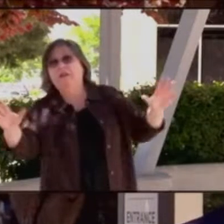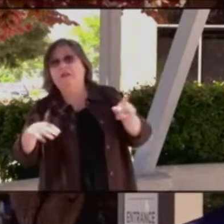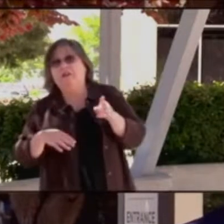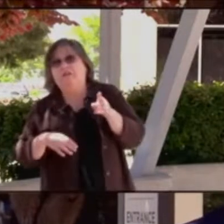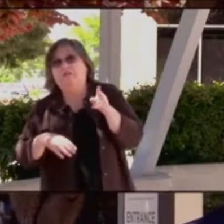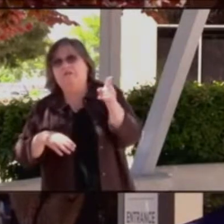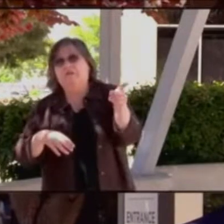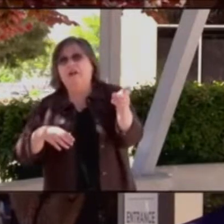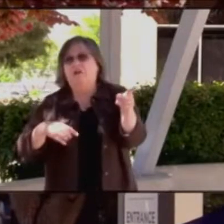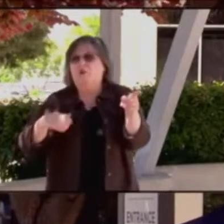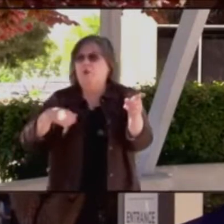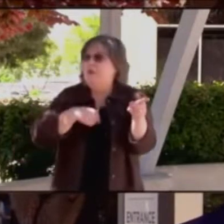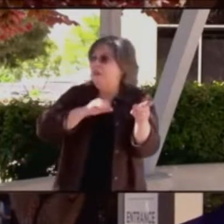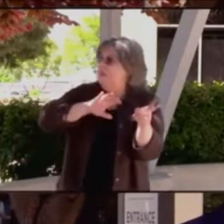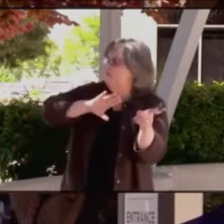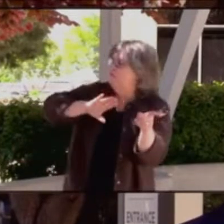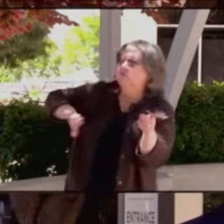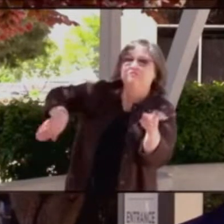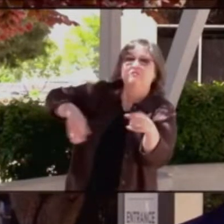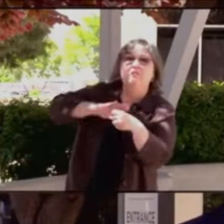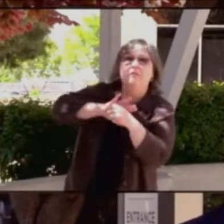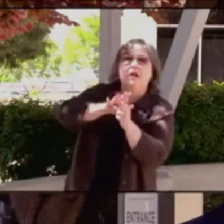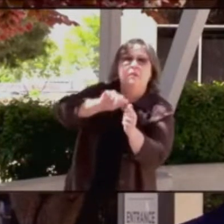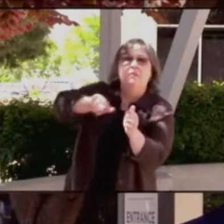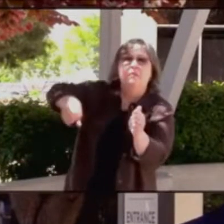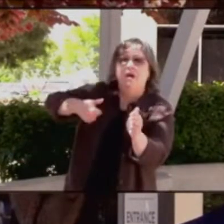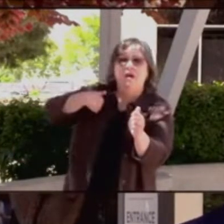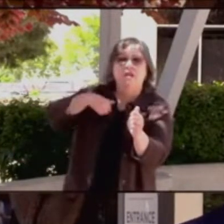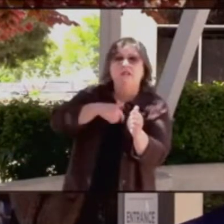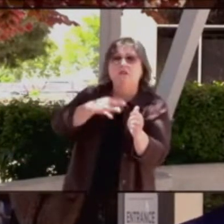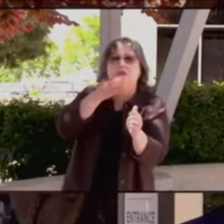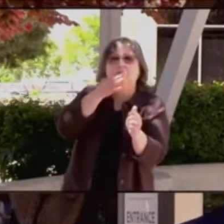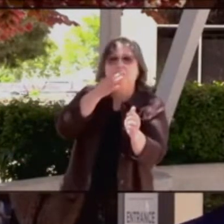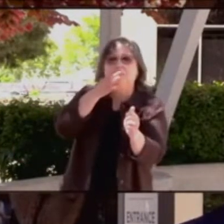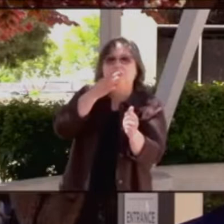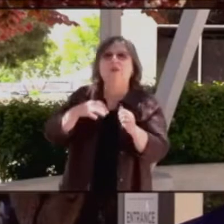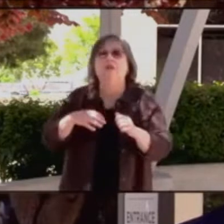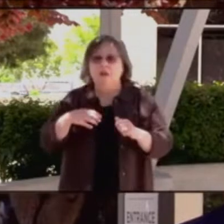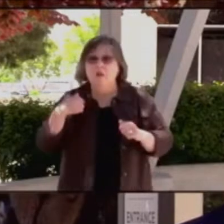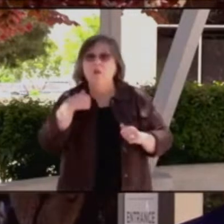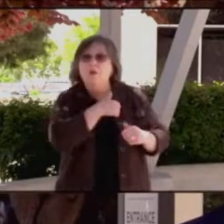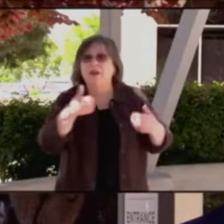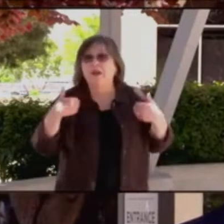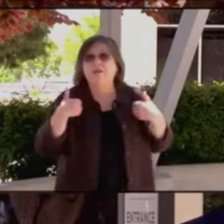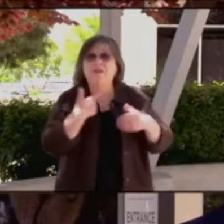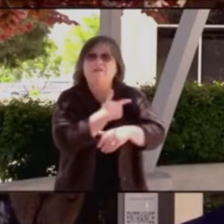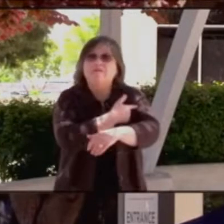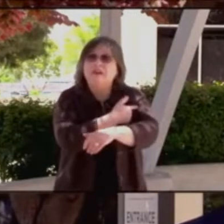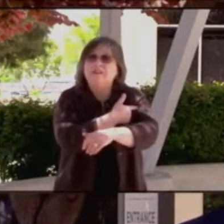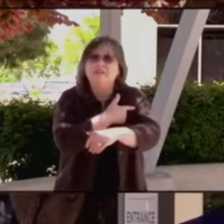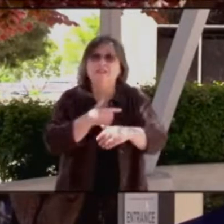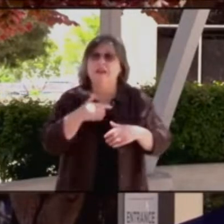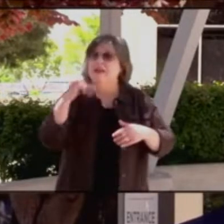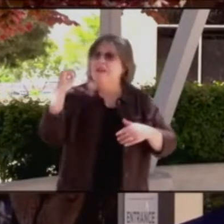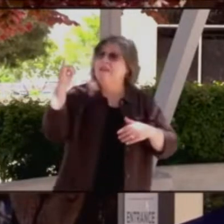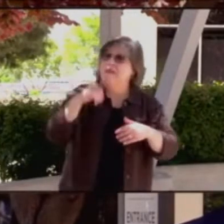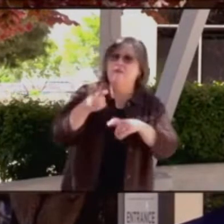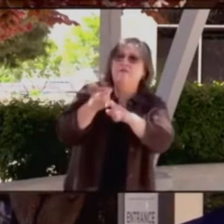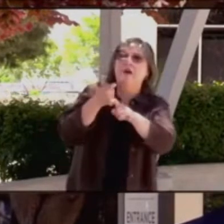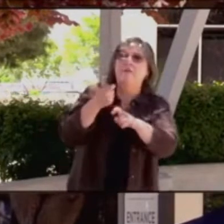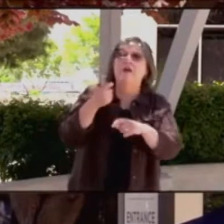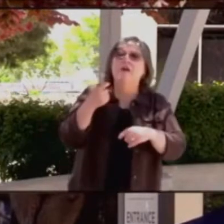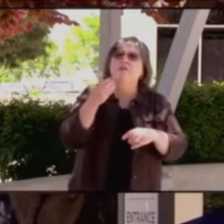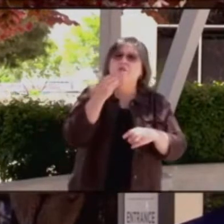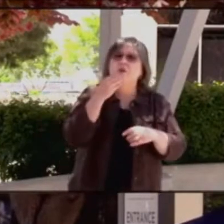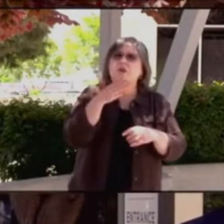COVID vaccines authorized by the Food and Drug Administration are incredibly safe and incredibly